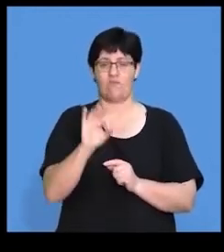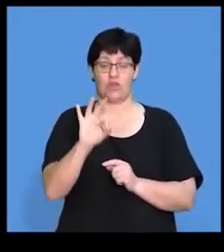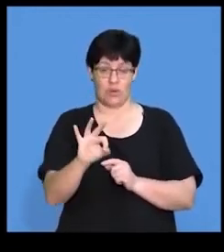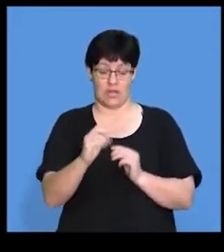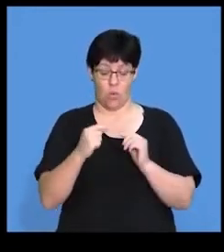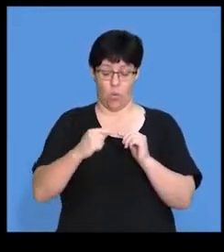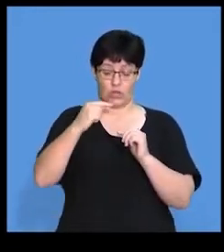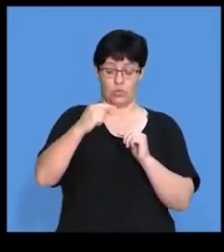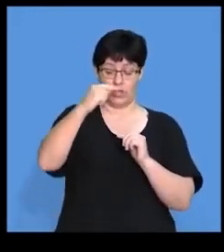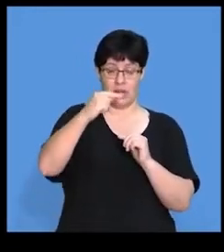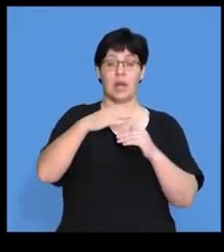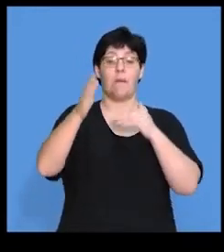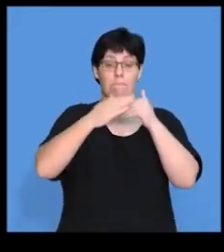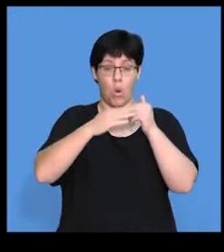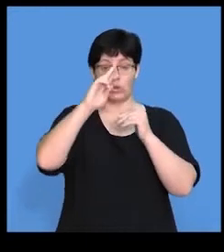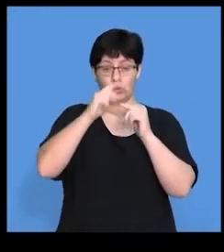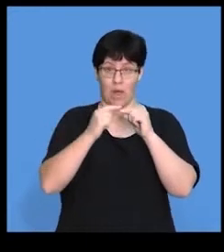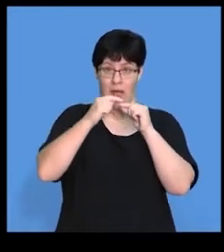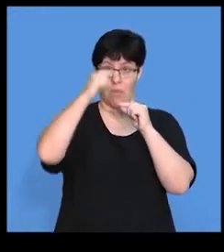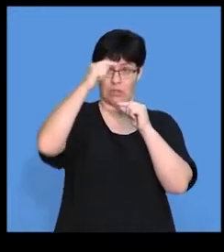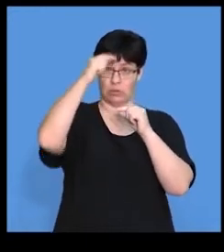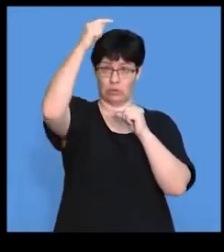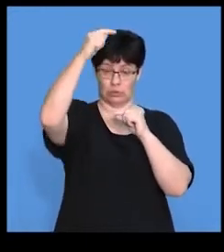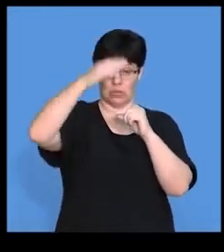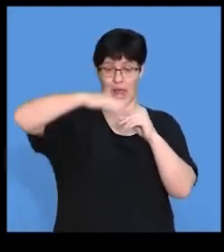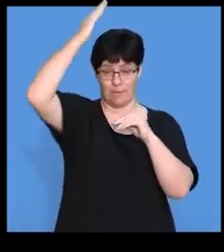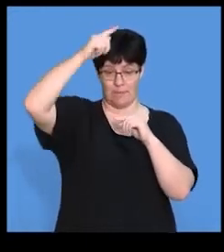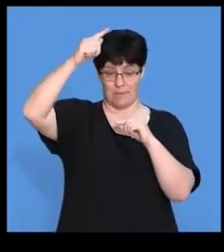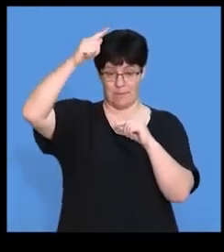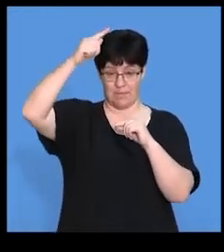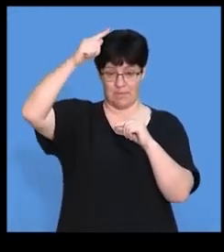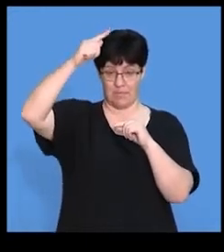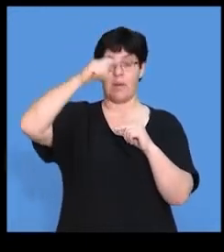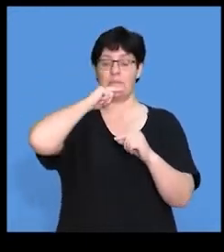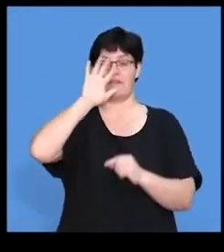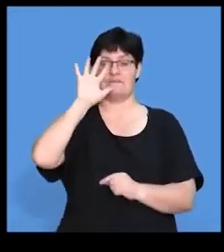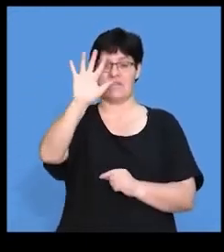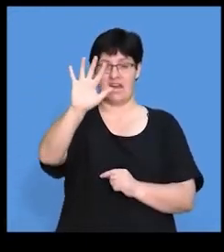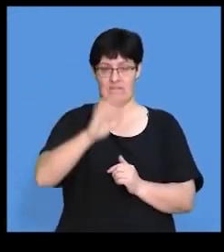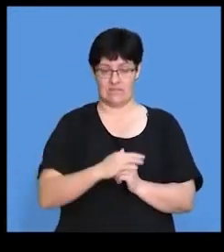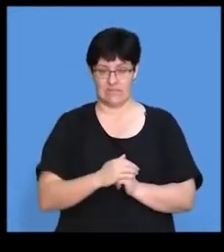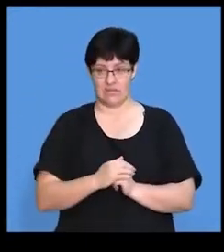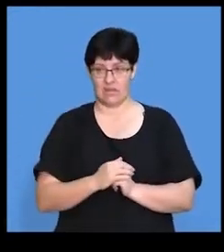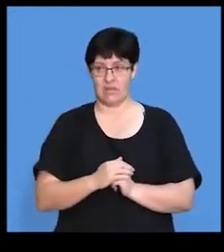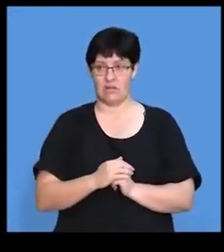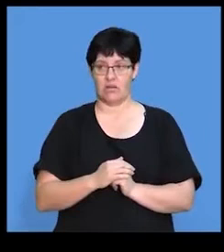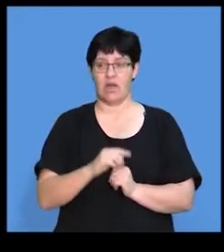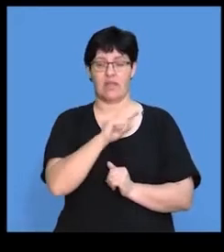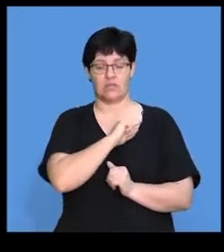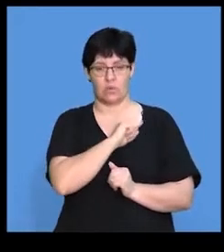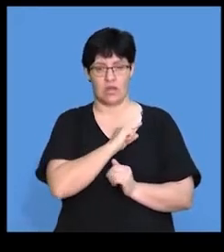go another 2 units up from that, so we're going to be at 5. So